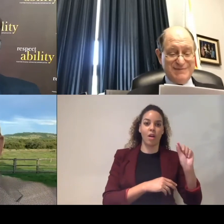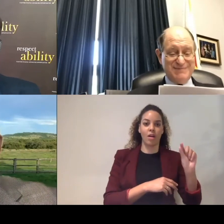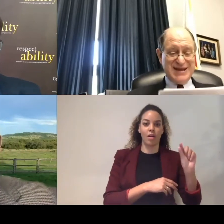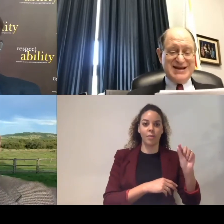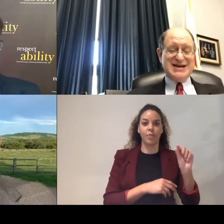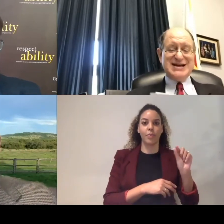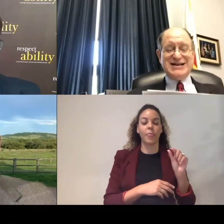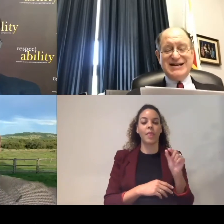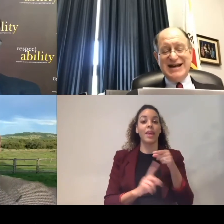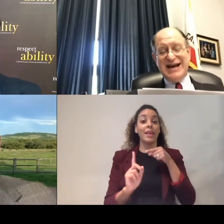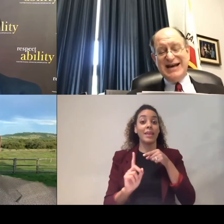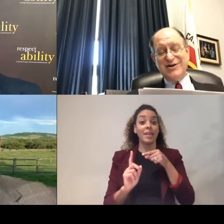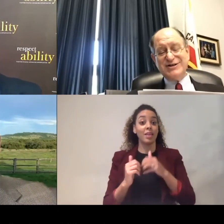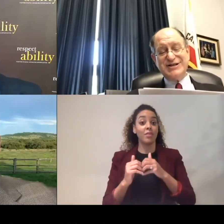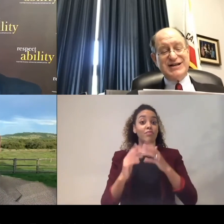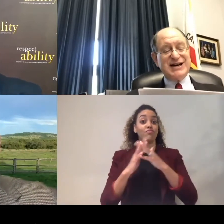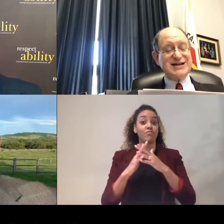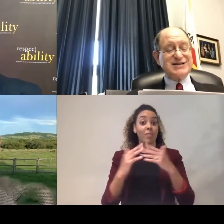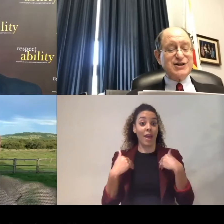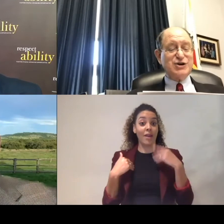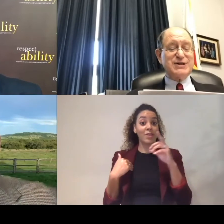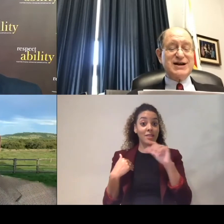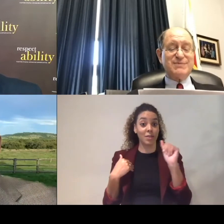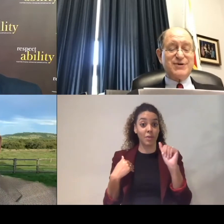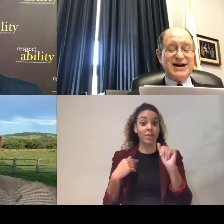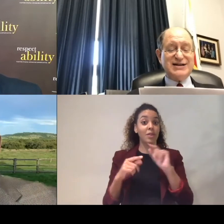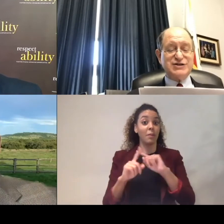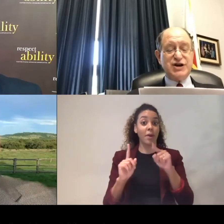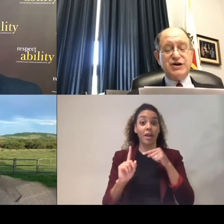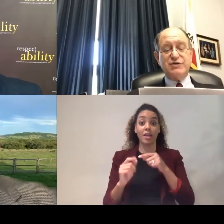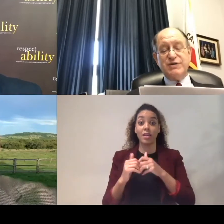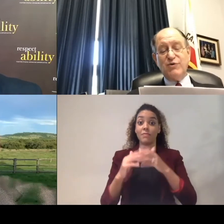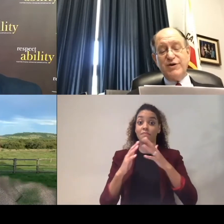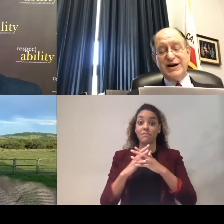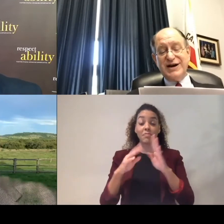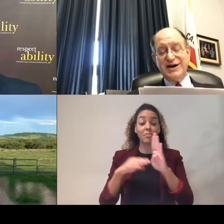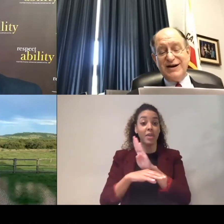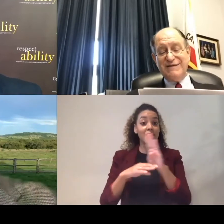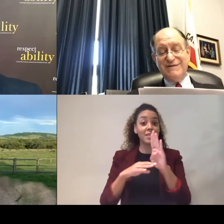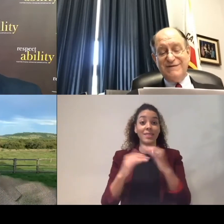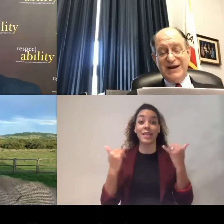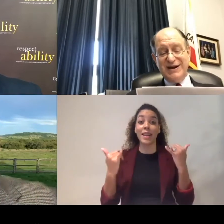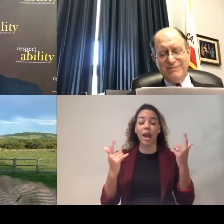firm. Today, Ernst & Young is a global enterprise with more than